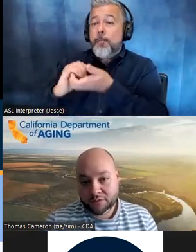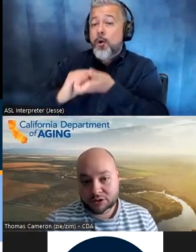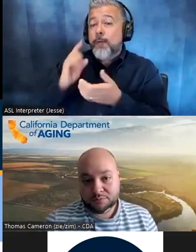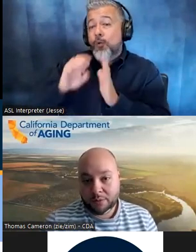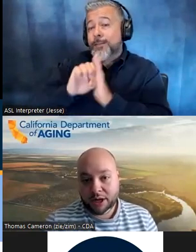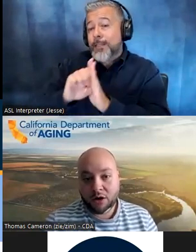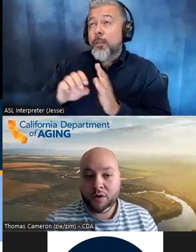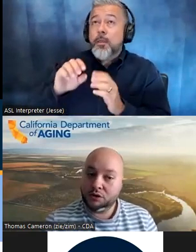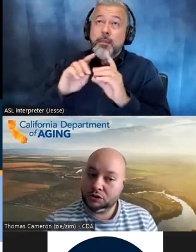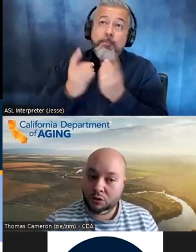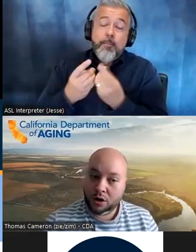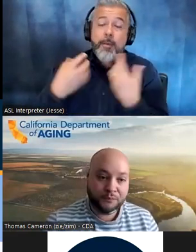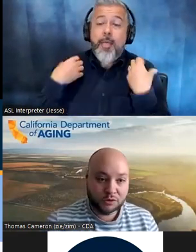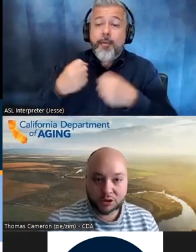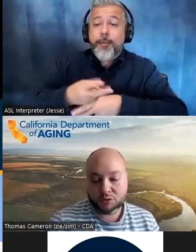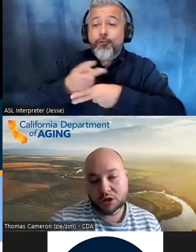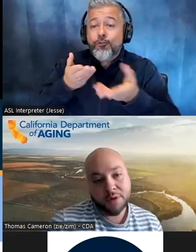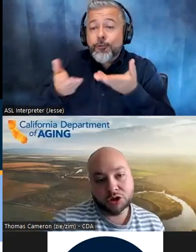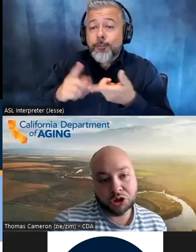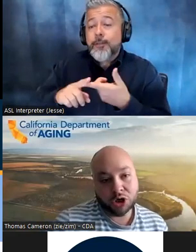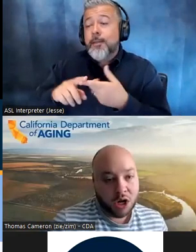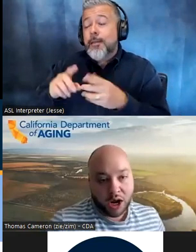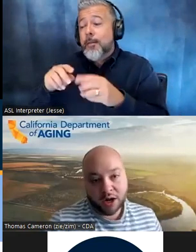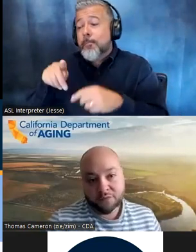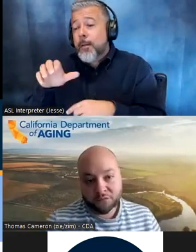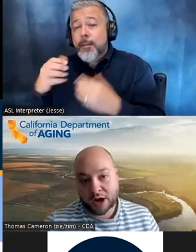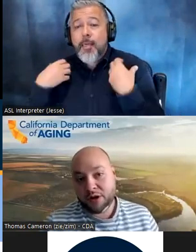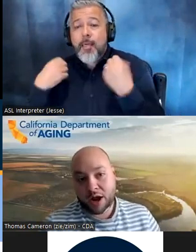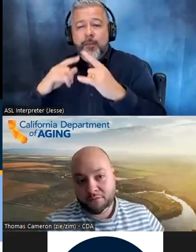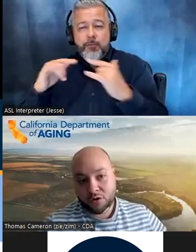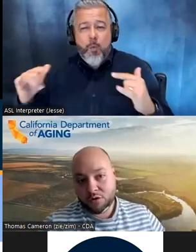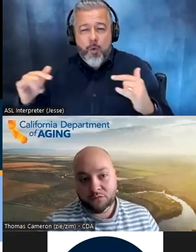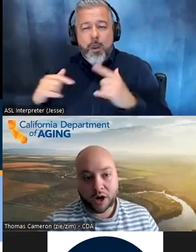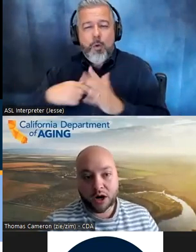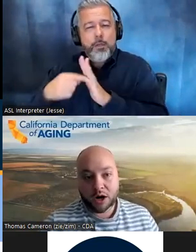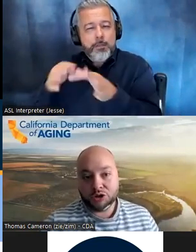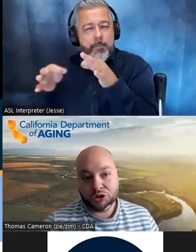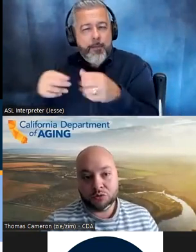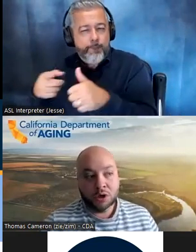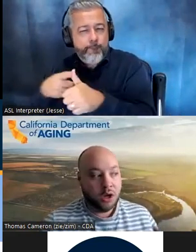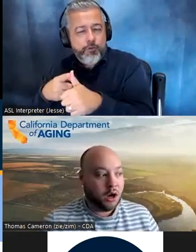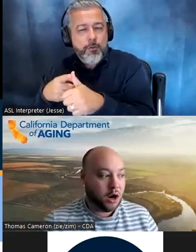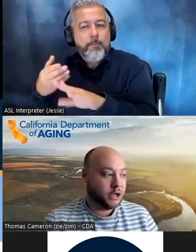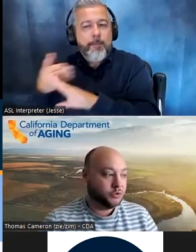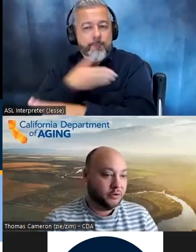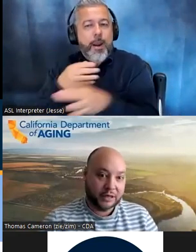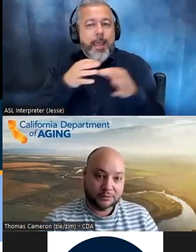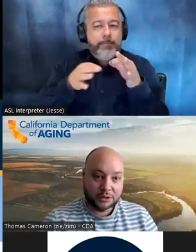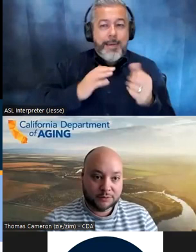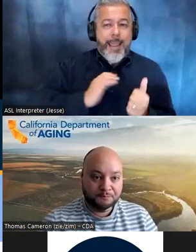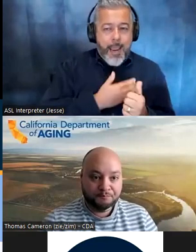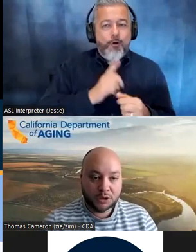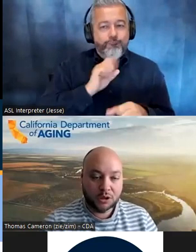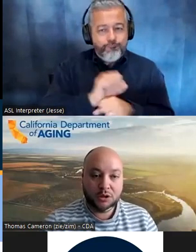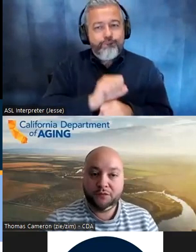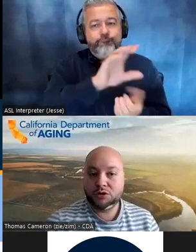Healthcare Services, Public Health, and so on. So I just wanted to make sure I framed that for you before I got into our actual